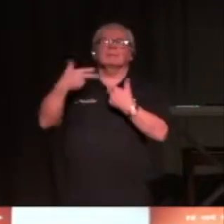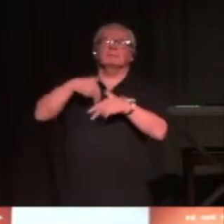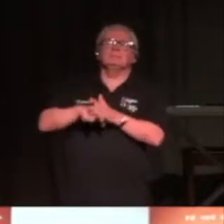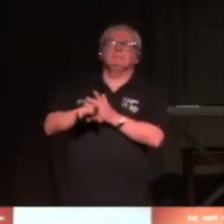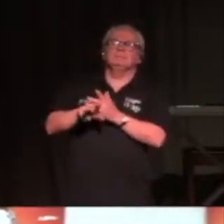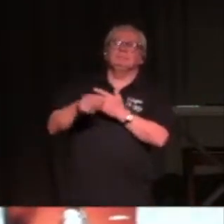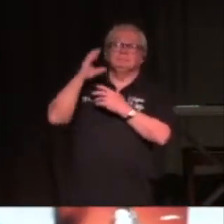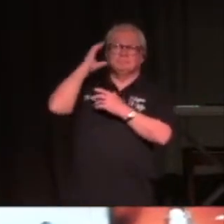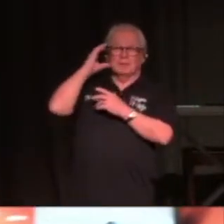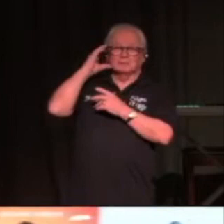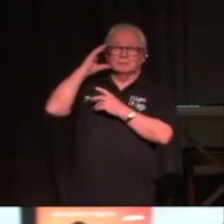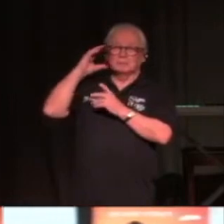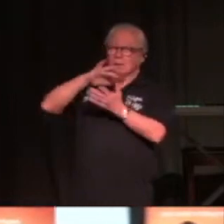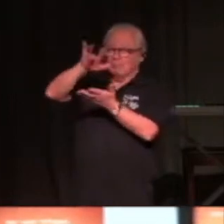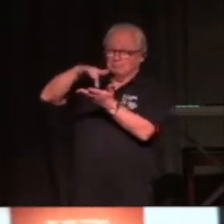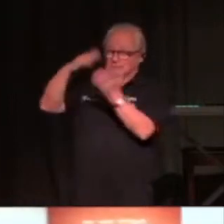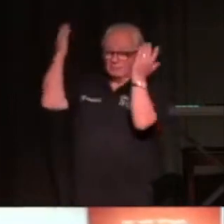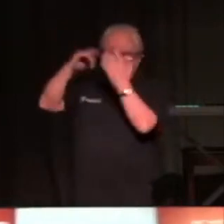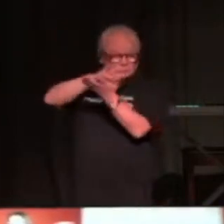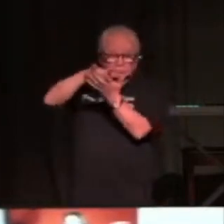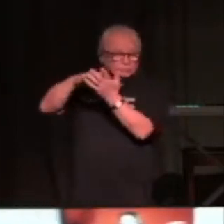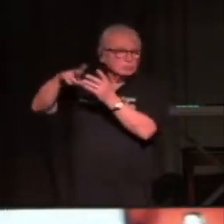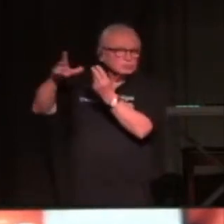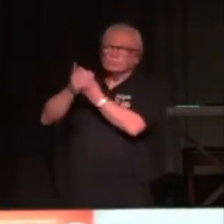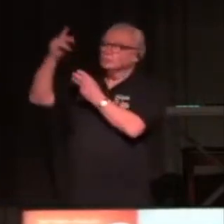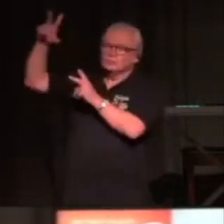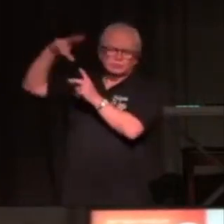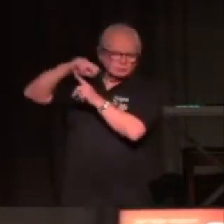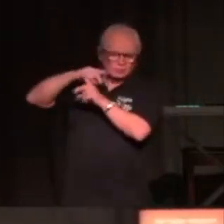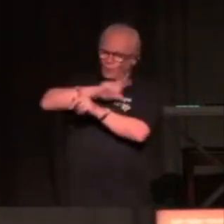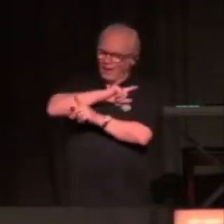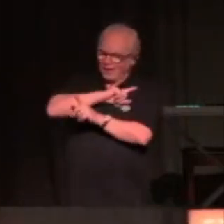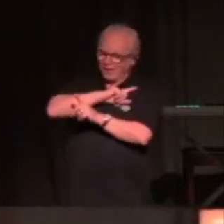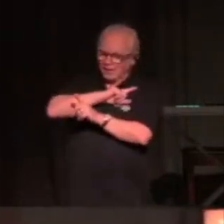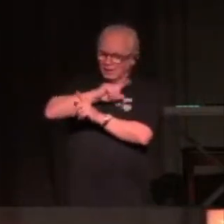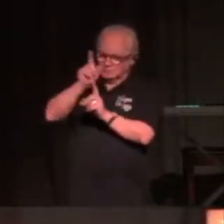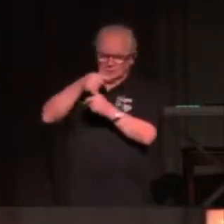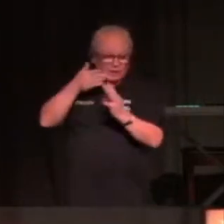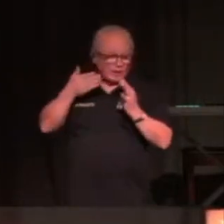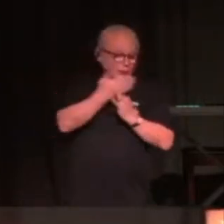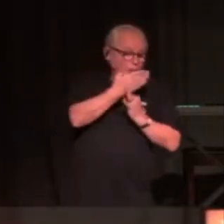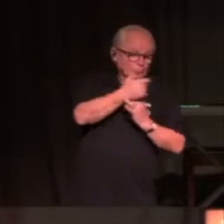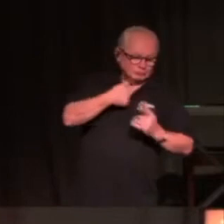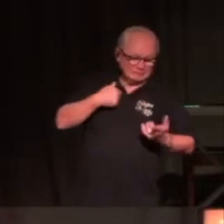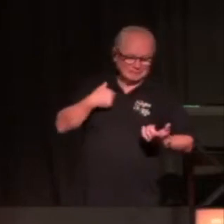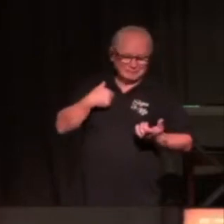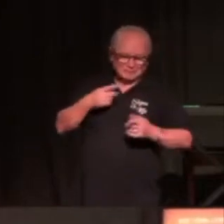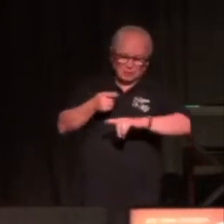God is speaking to me in the middle of the night now, because I think it's because he can't get my attention any other time.